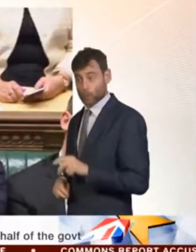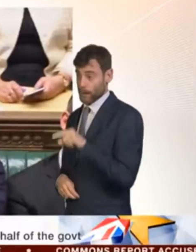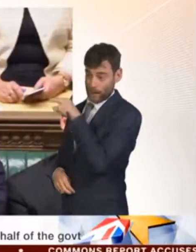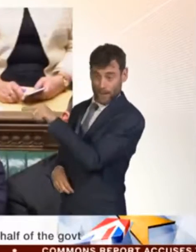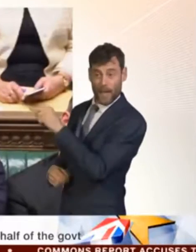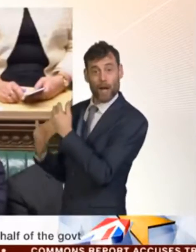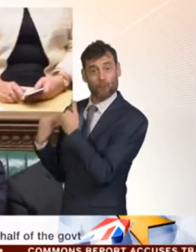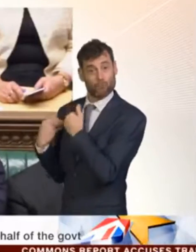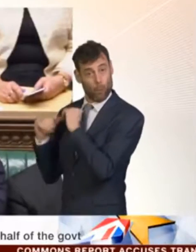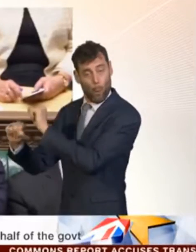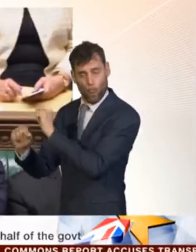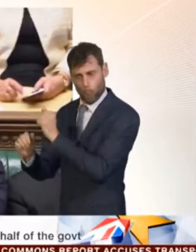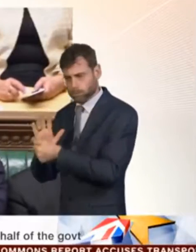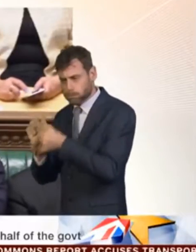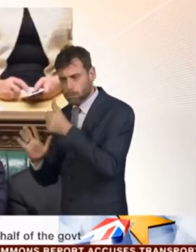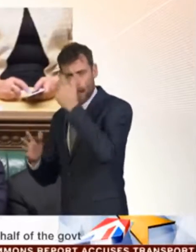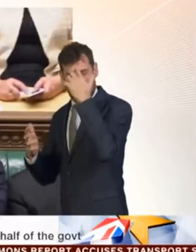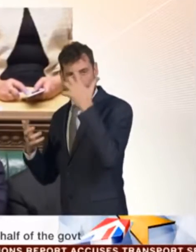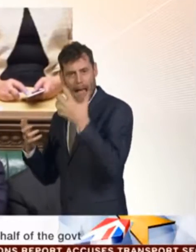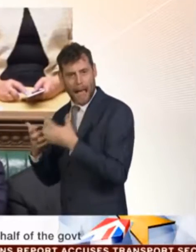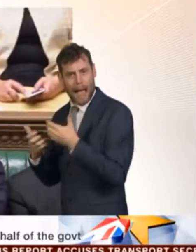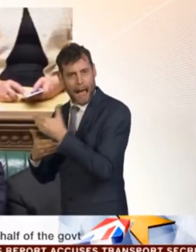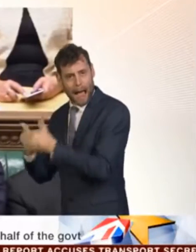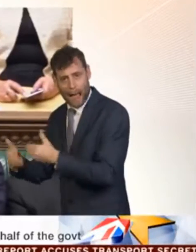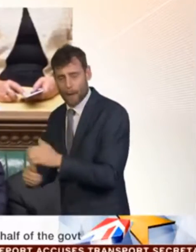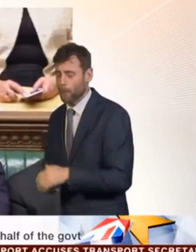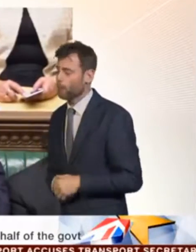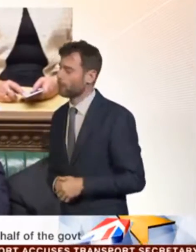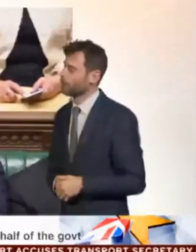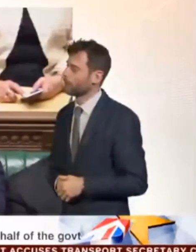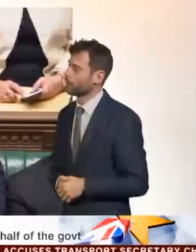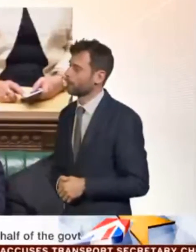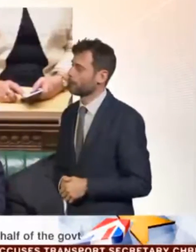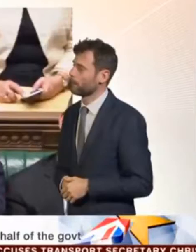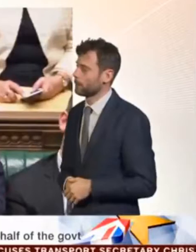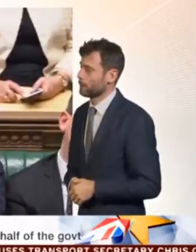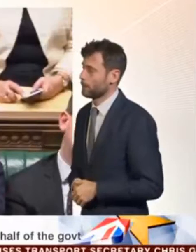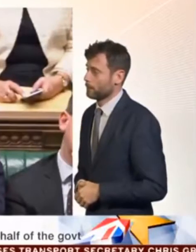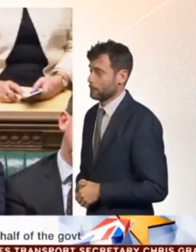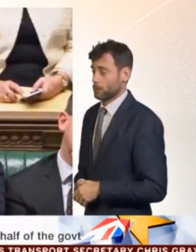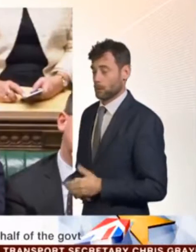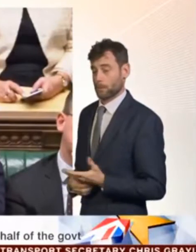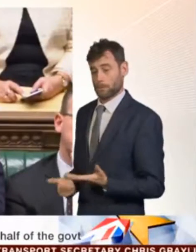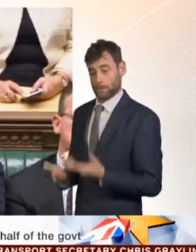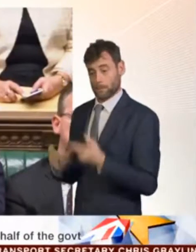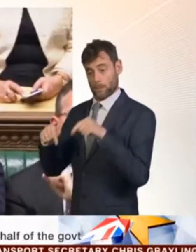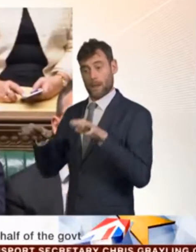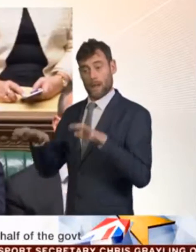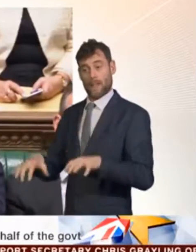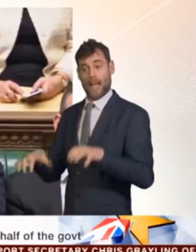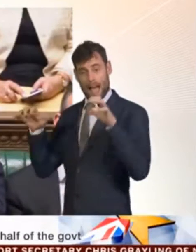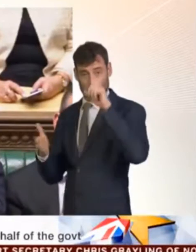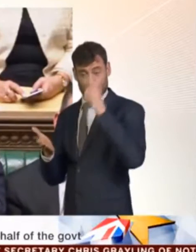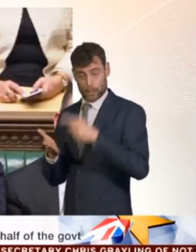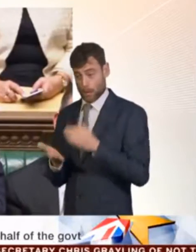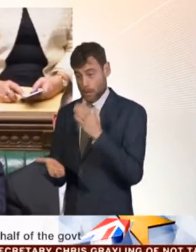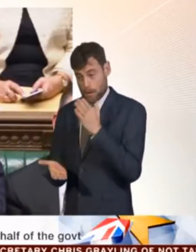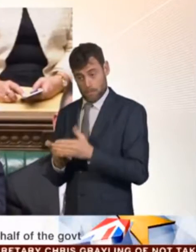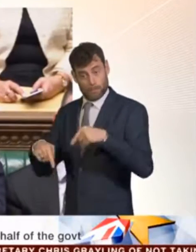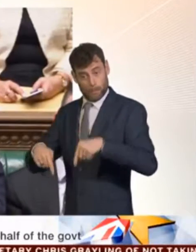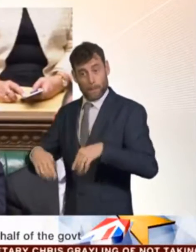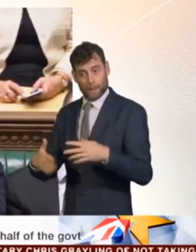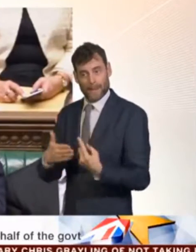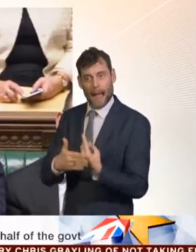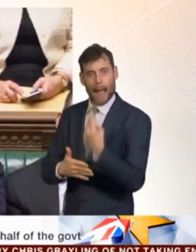role. Although it would be for the House itself to reach a final determination on whether a contempt has been committed, it should do so on